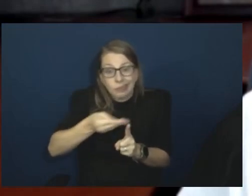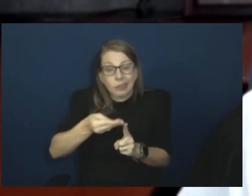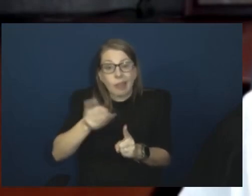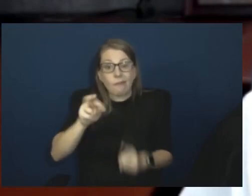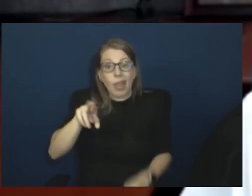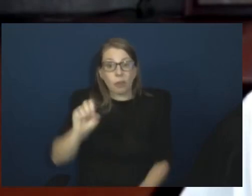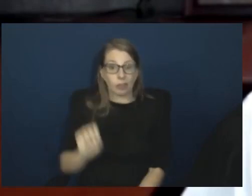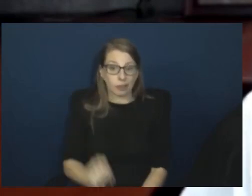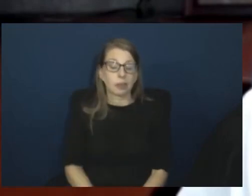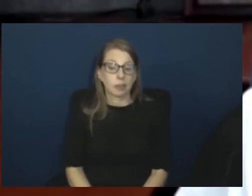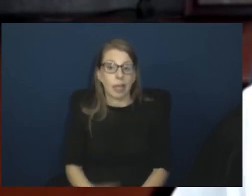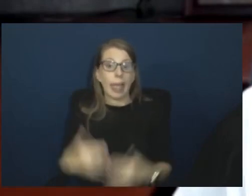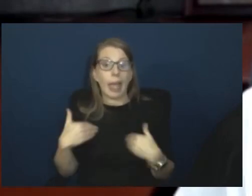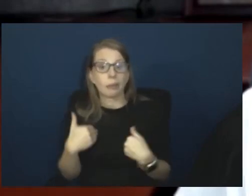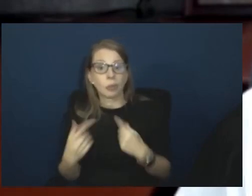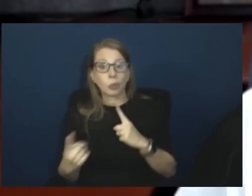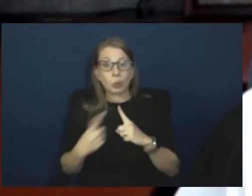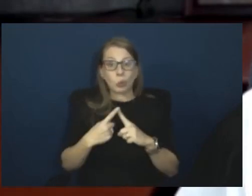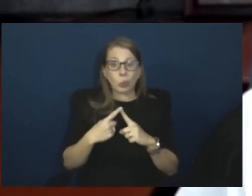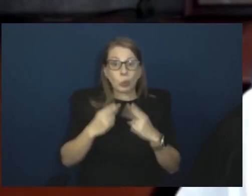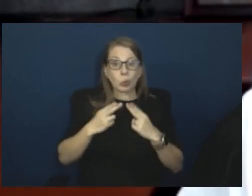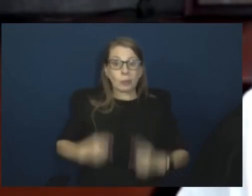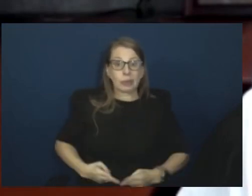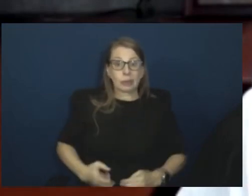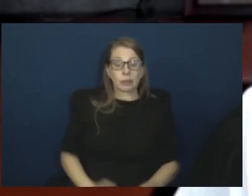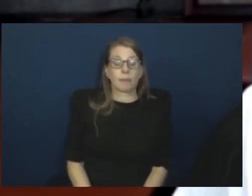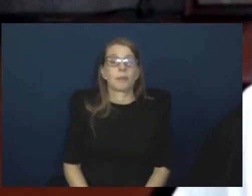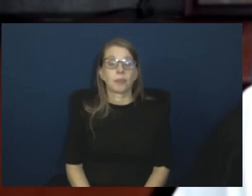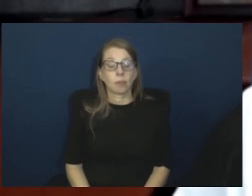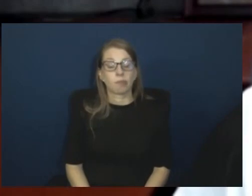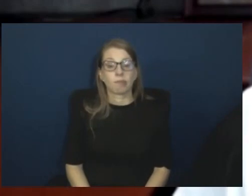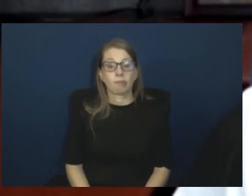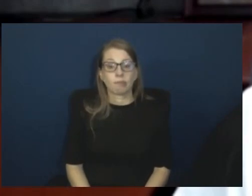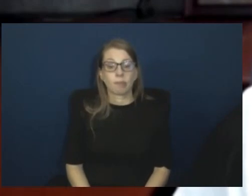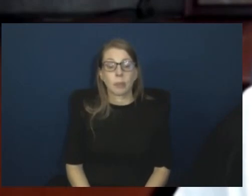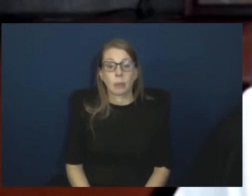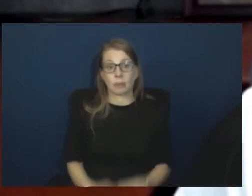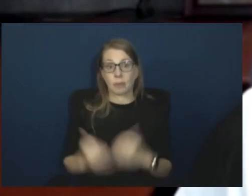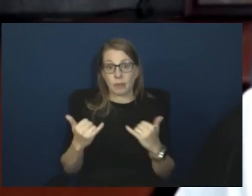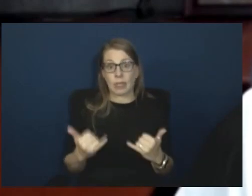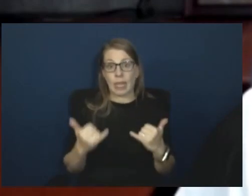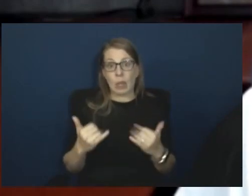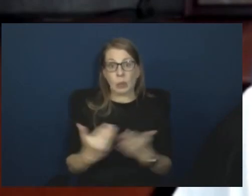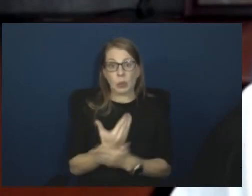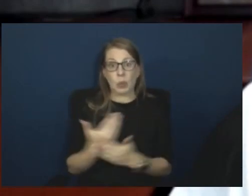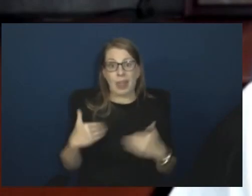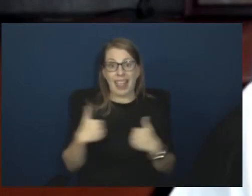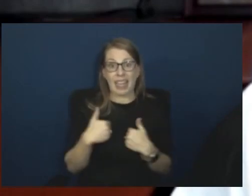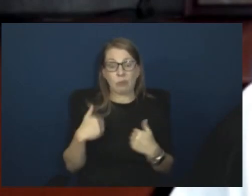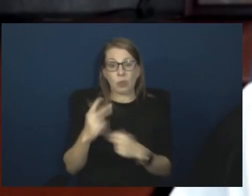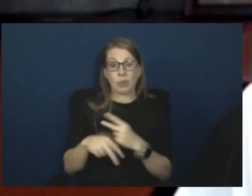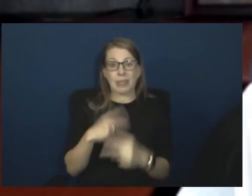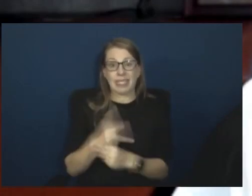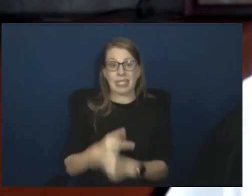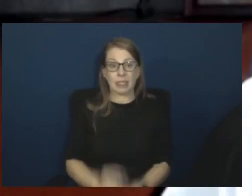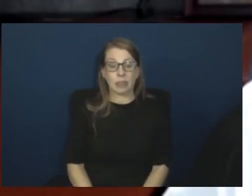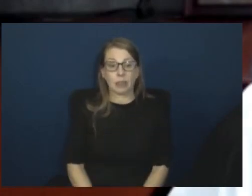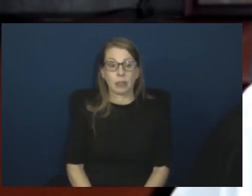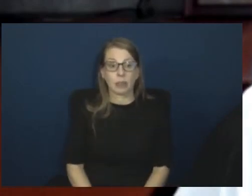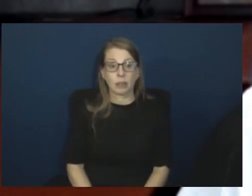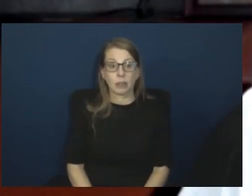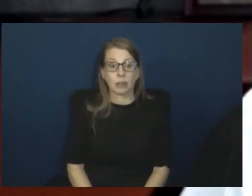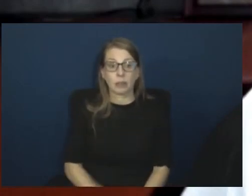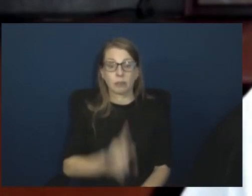viruses from animals to humans. And now we have a new animal species, which is